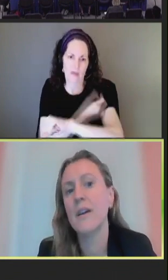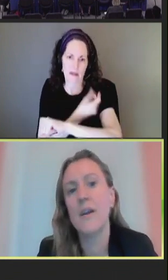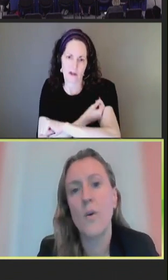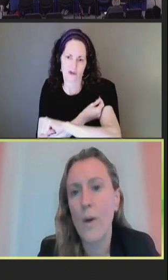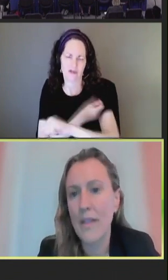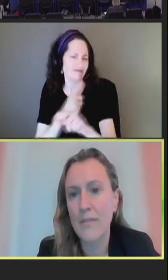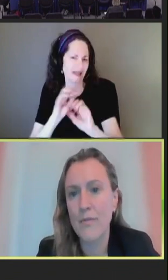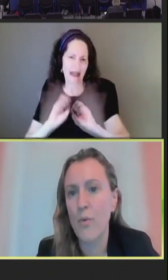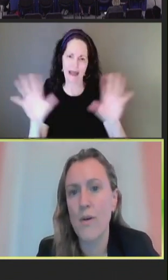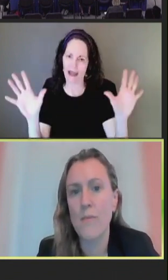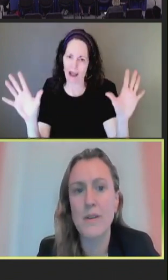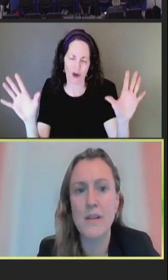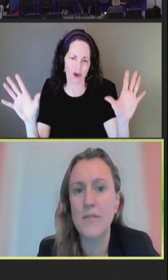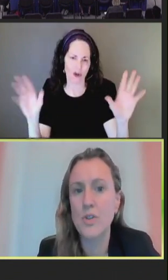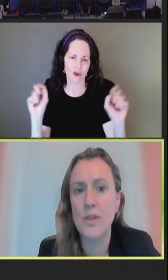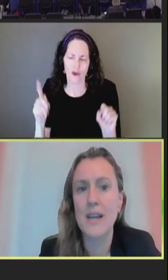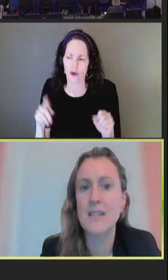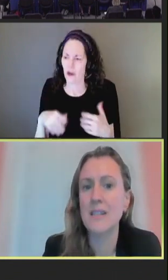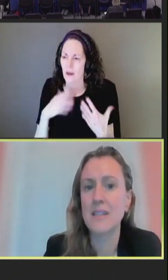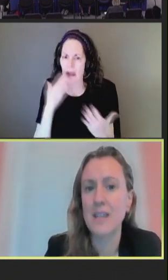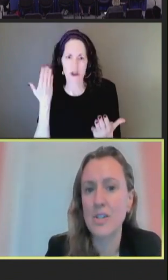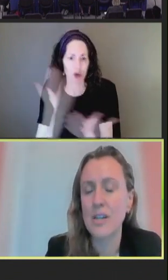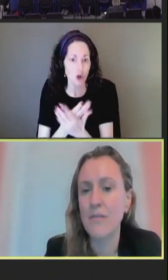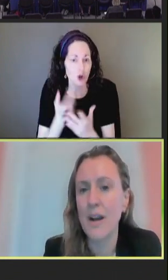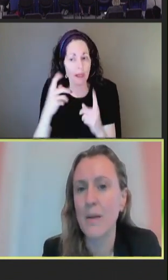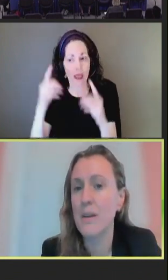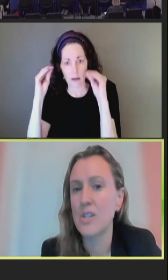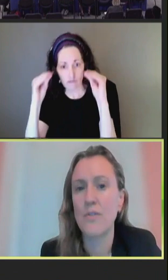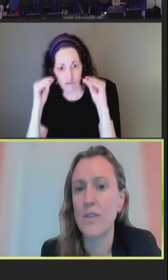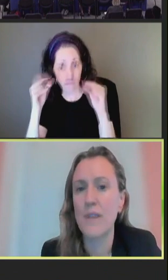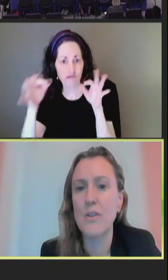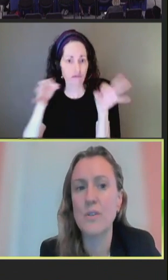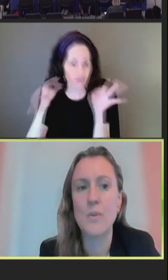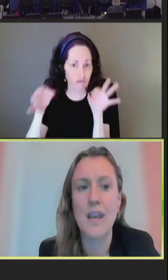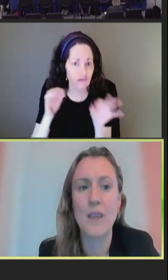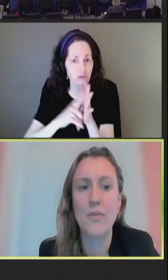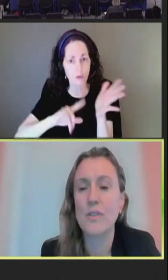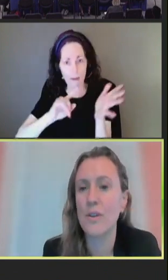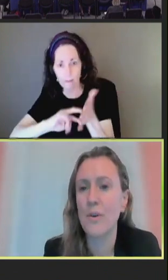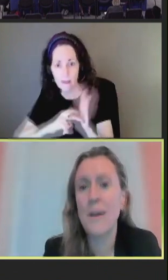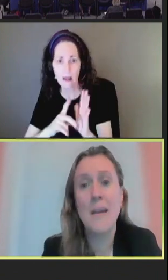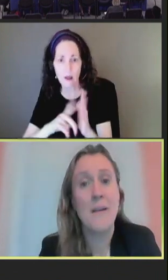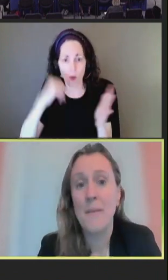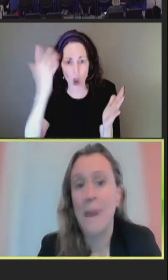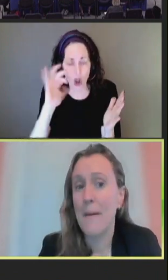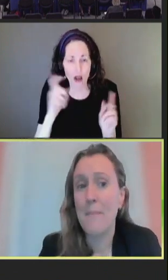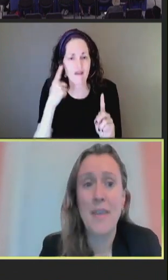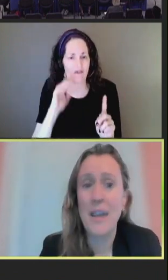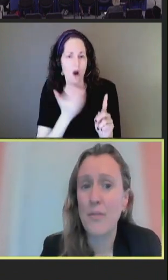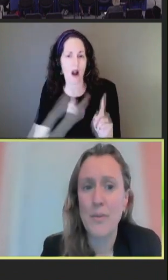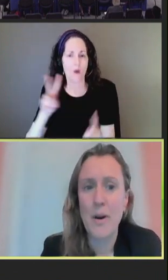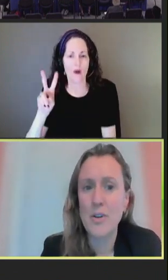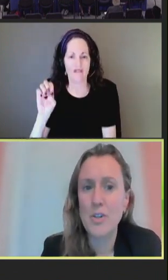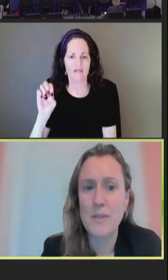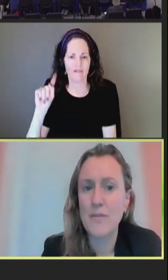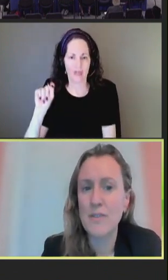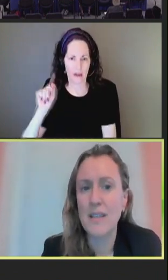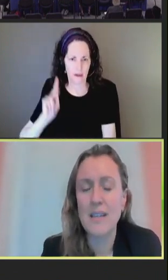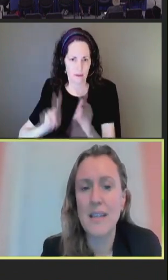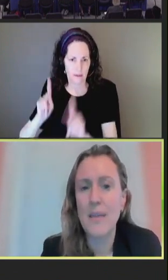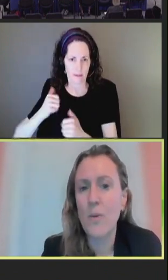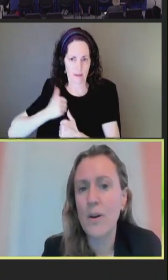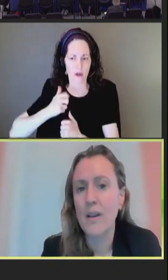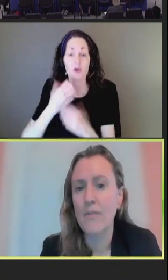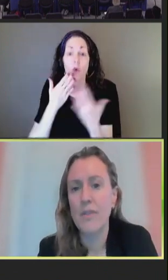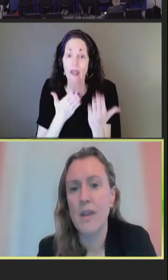clear, well-informed, individualized discussion and recommendation for the veterans we care for. So thank you for the partnerships that